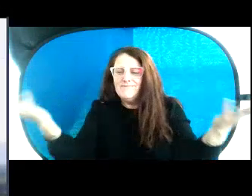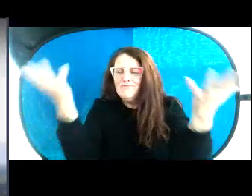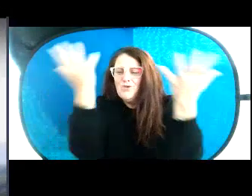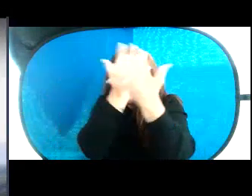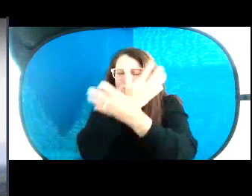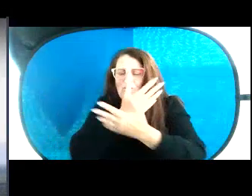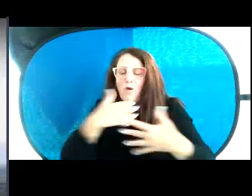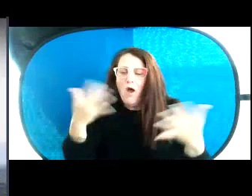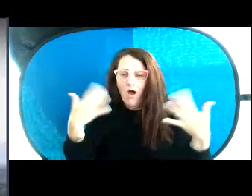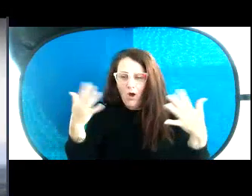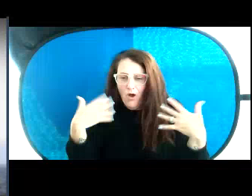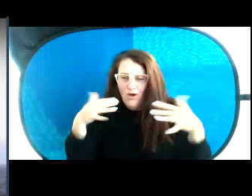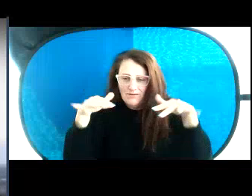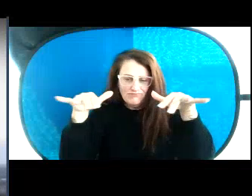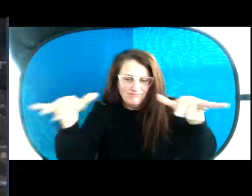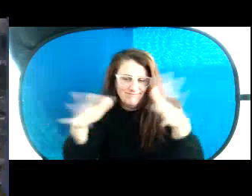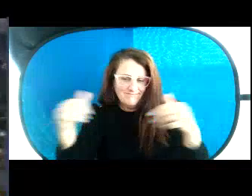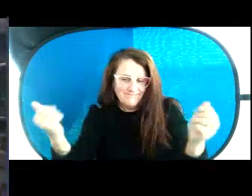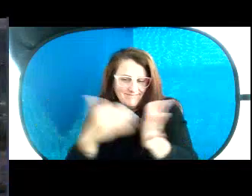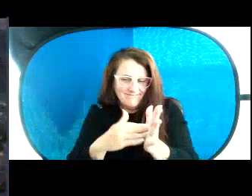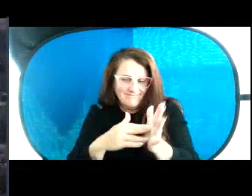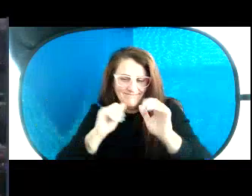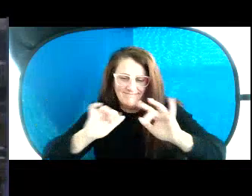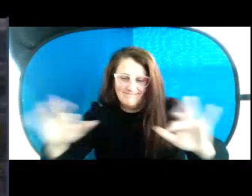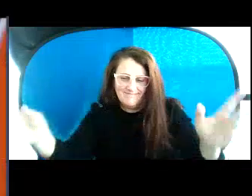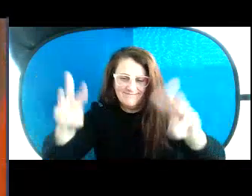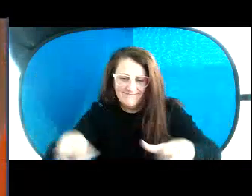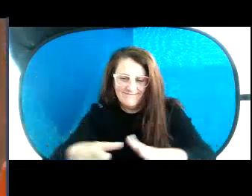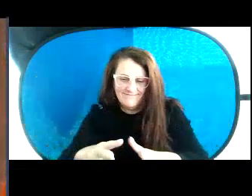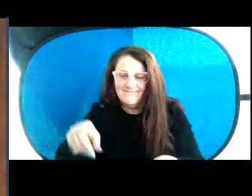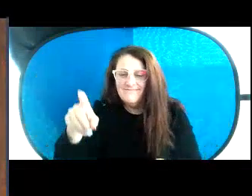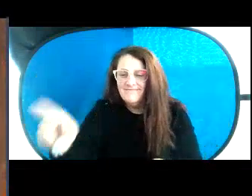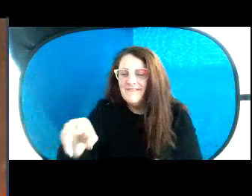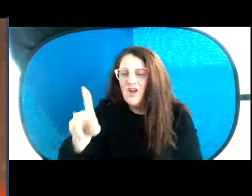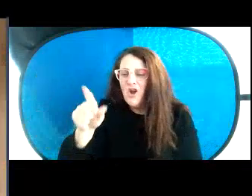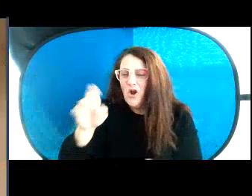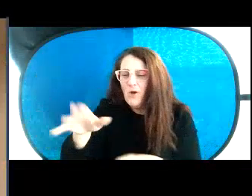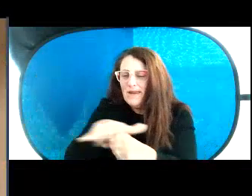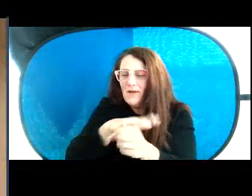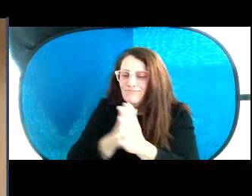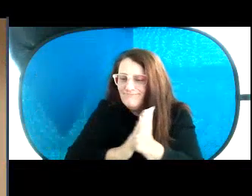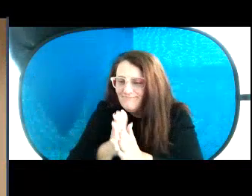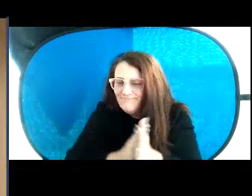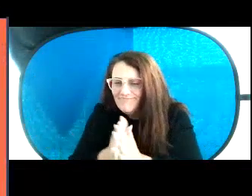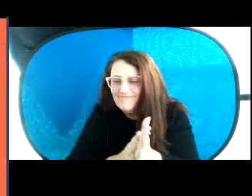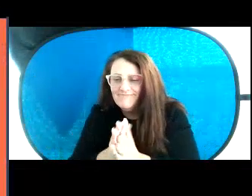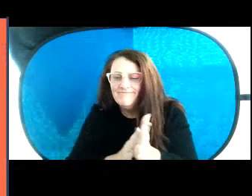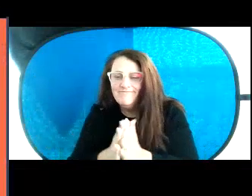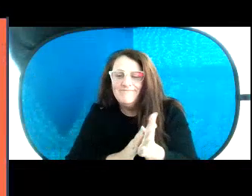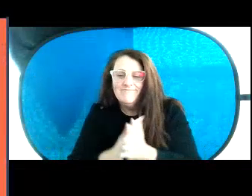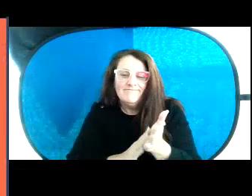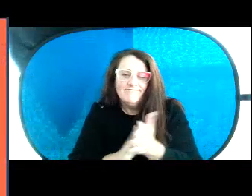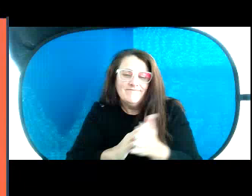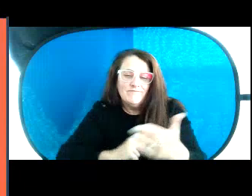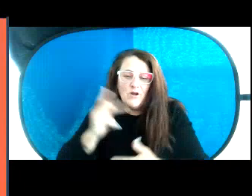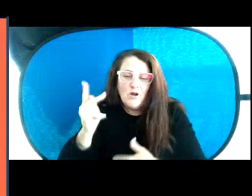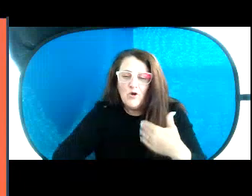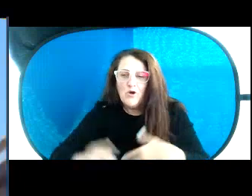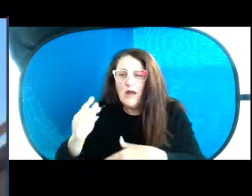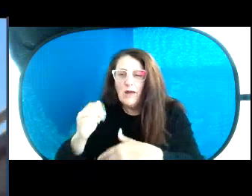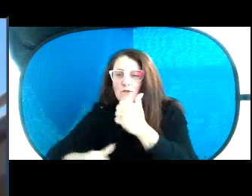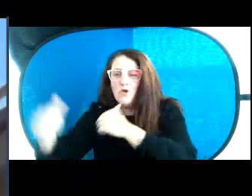of landscapes. In our urban areas, community-driven art initiatives, including sculptures, monuments, and